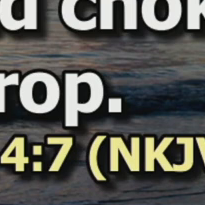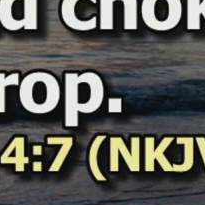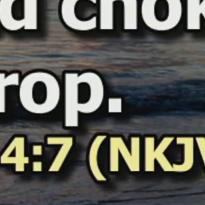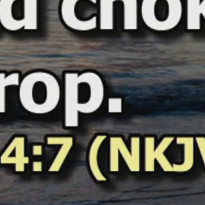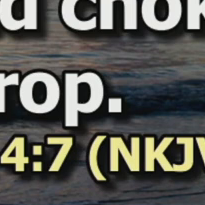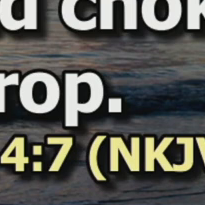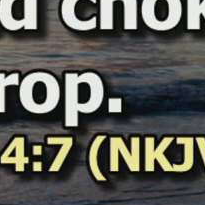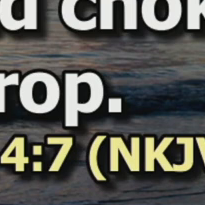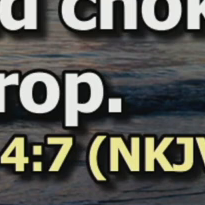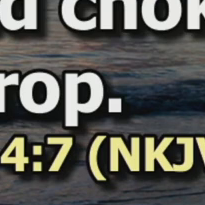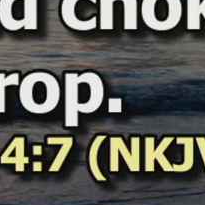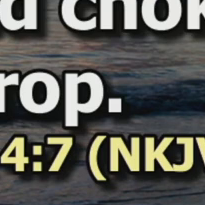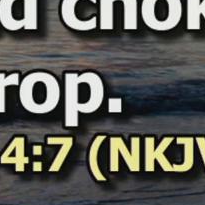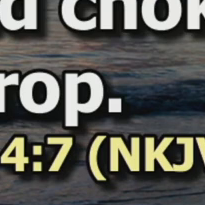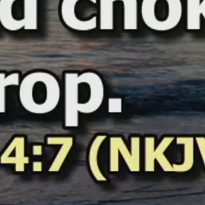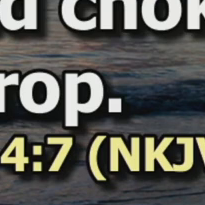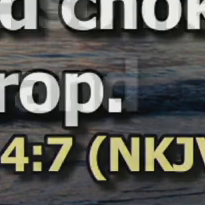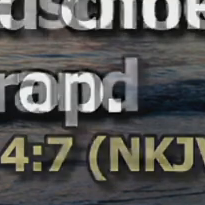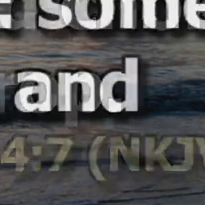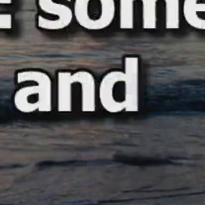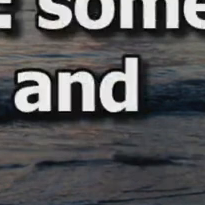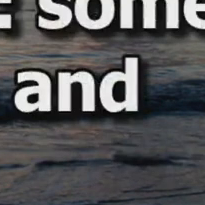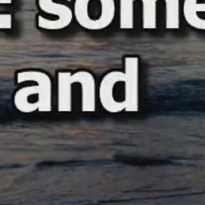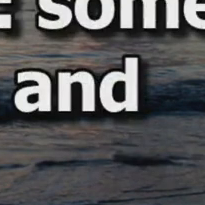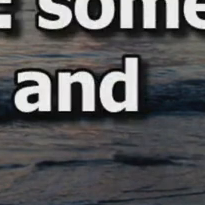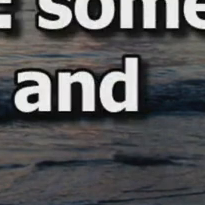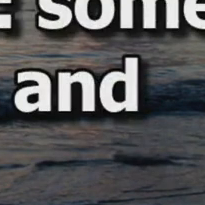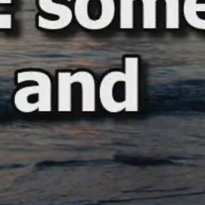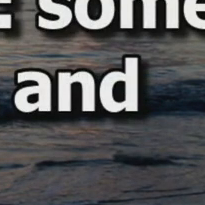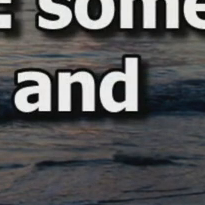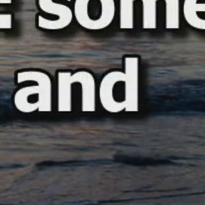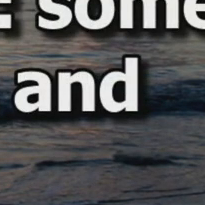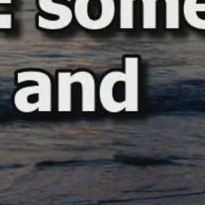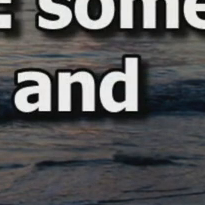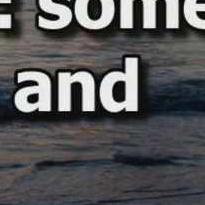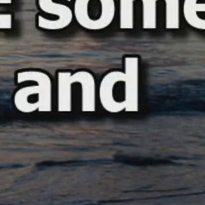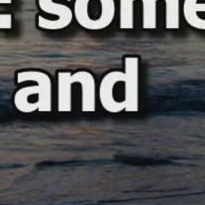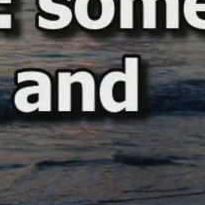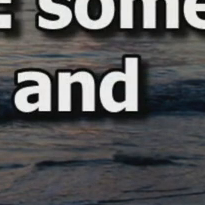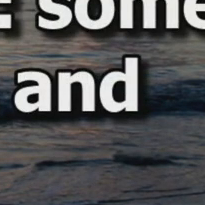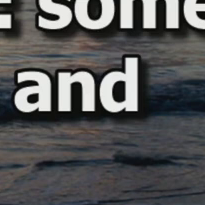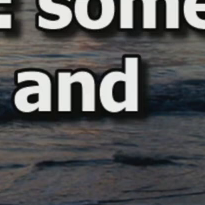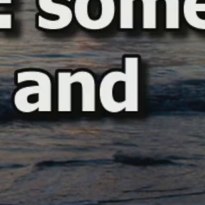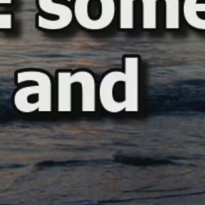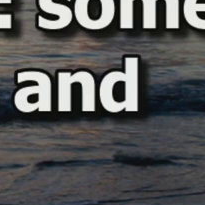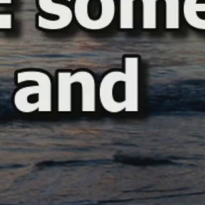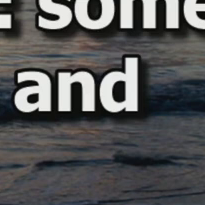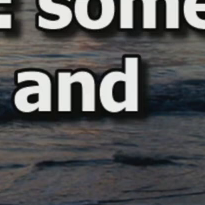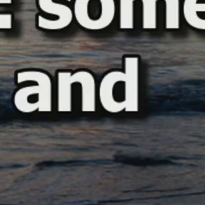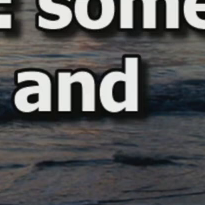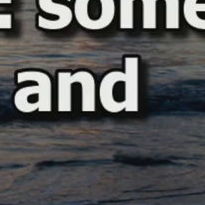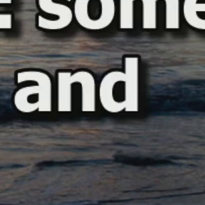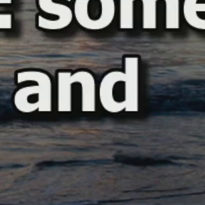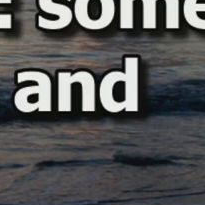it, and it yielded no crop. But other seed fell on the good ground and yielded forth a